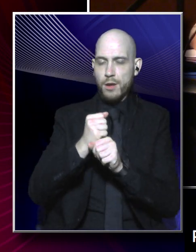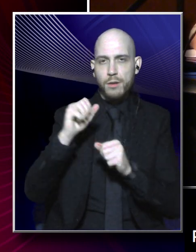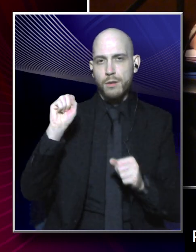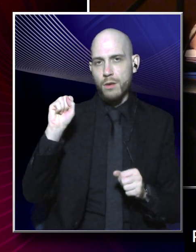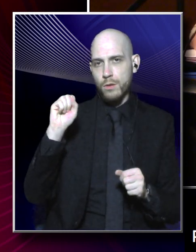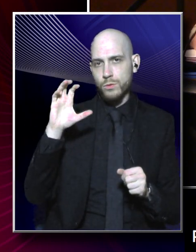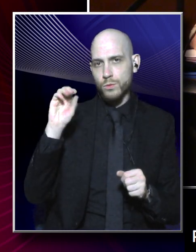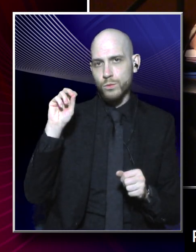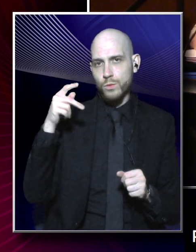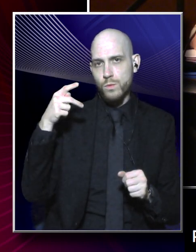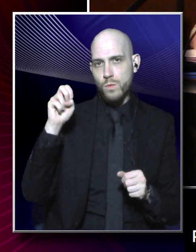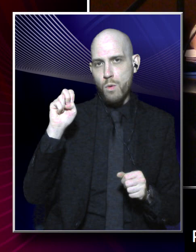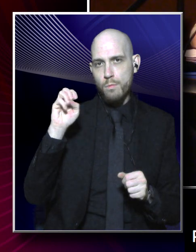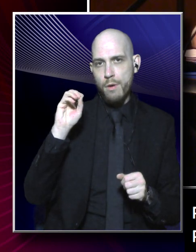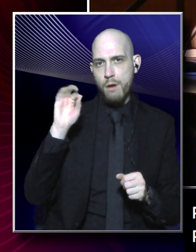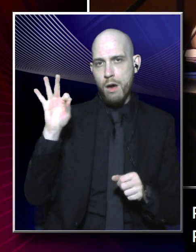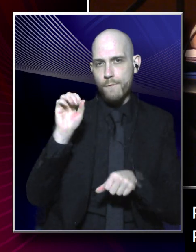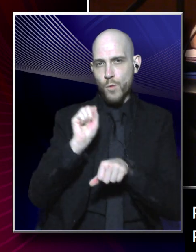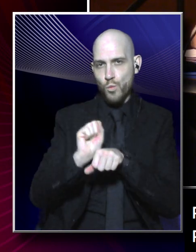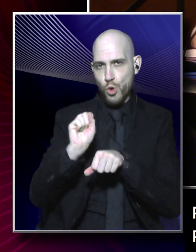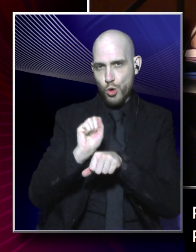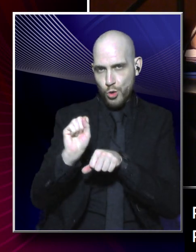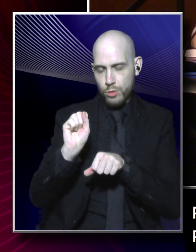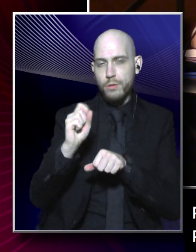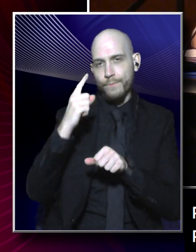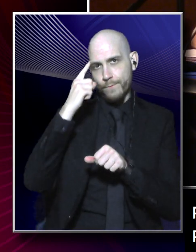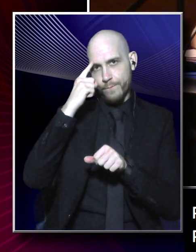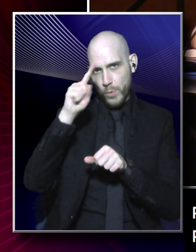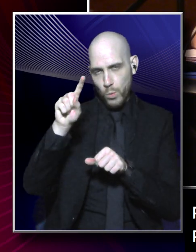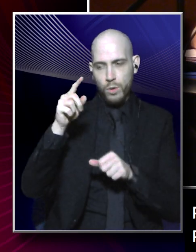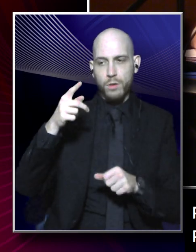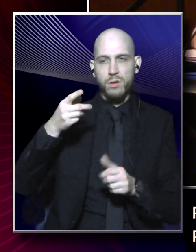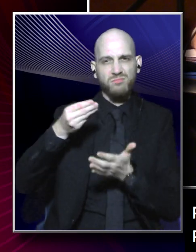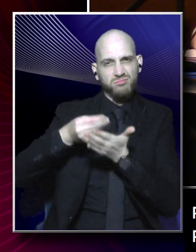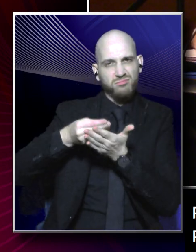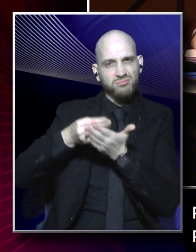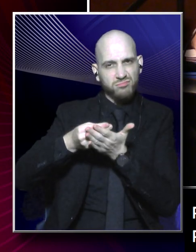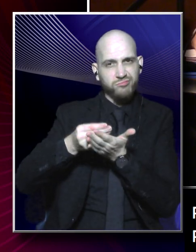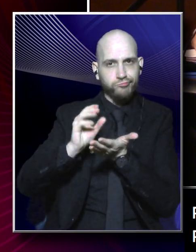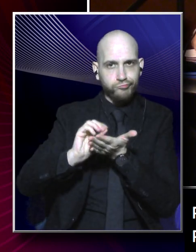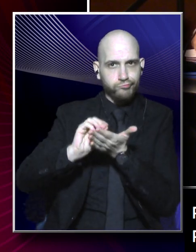our procurement process to allow for bidding to occur.